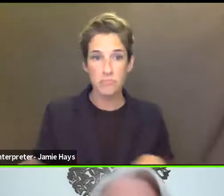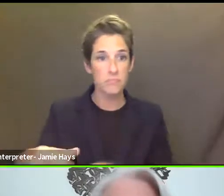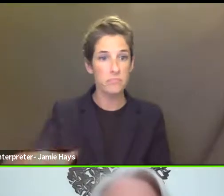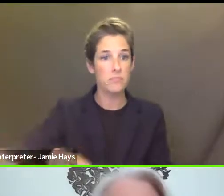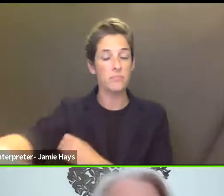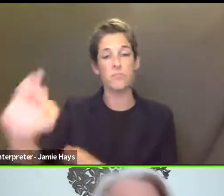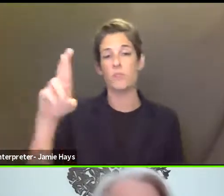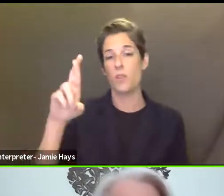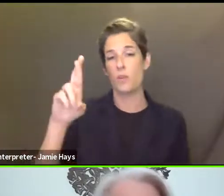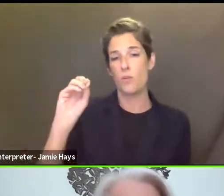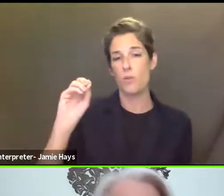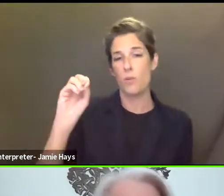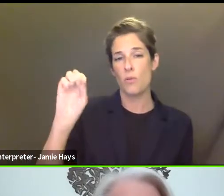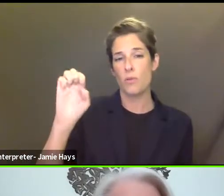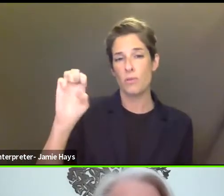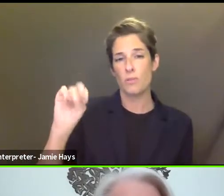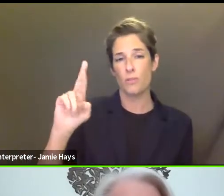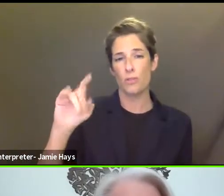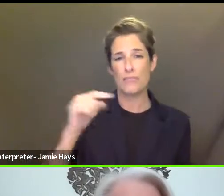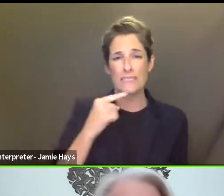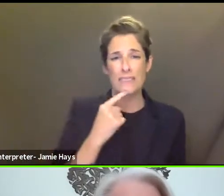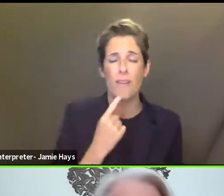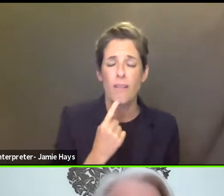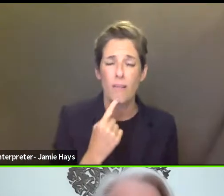We lost you, Anne.